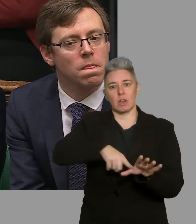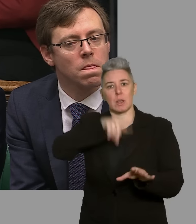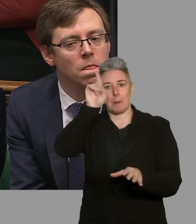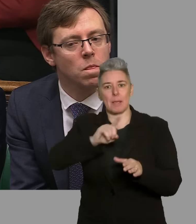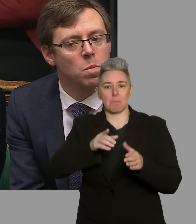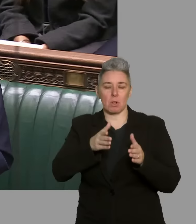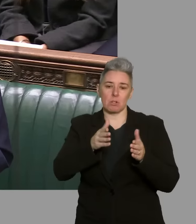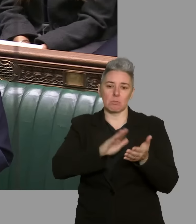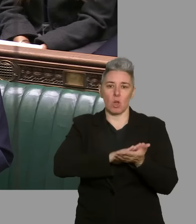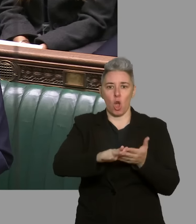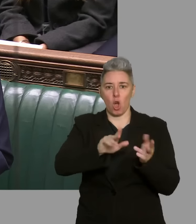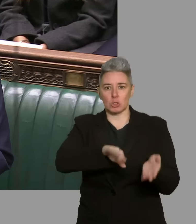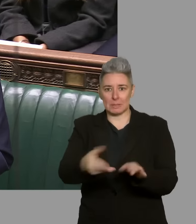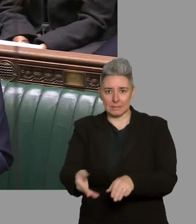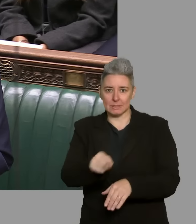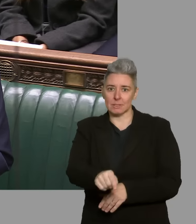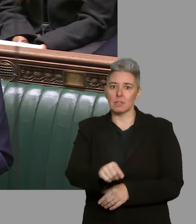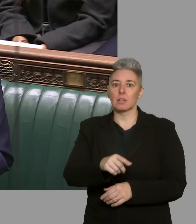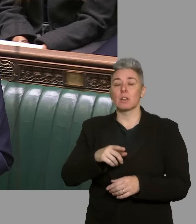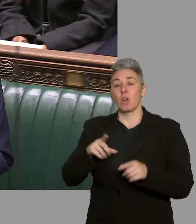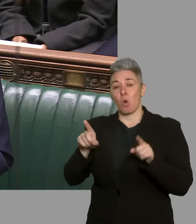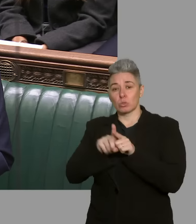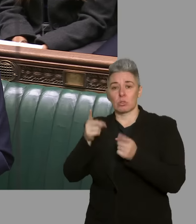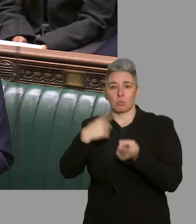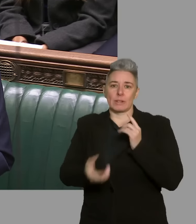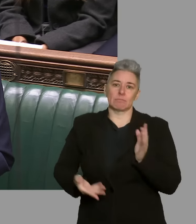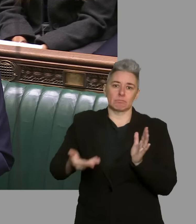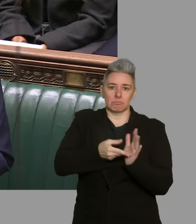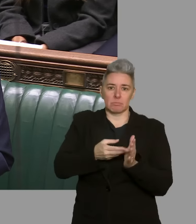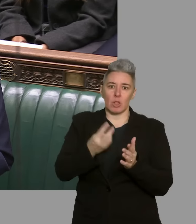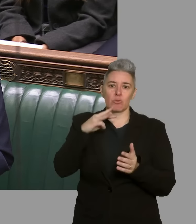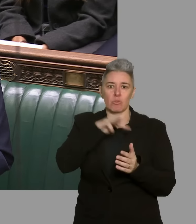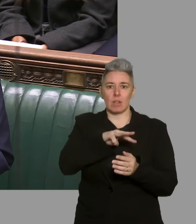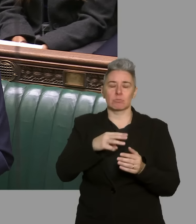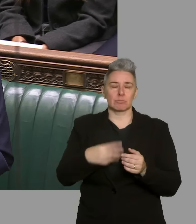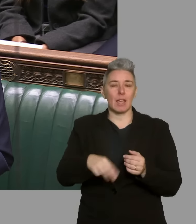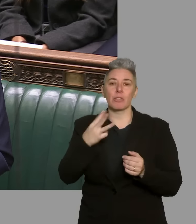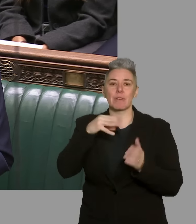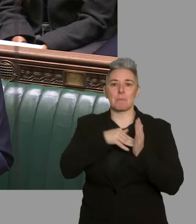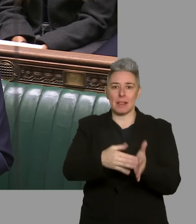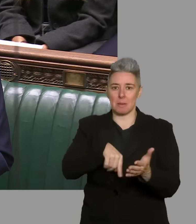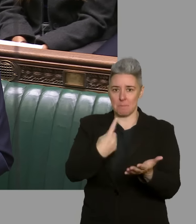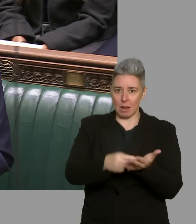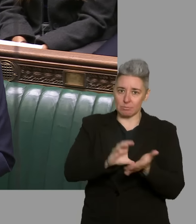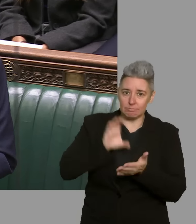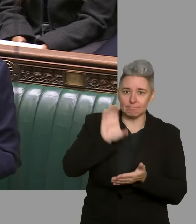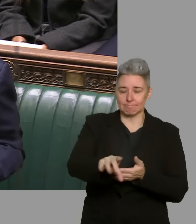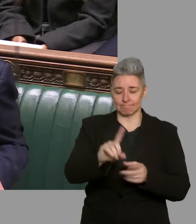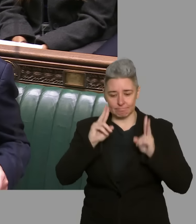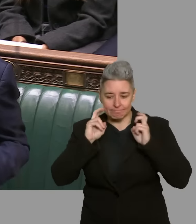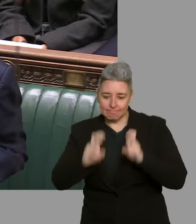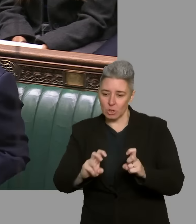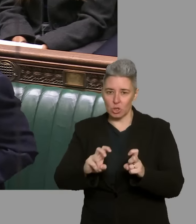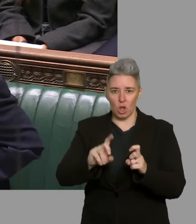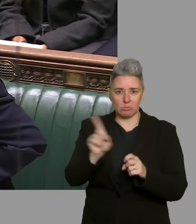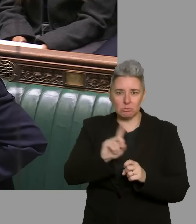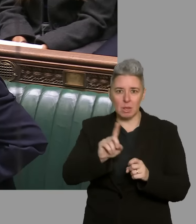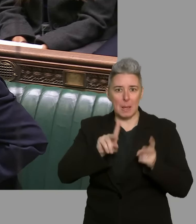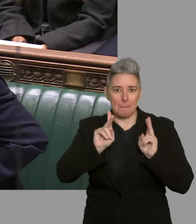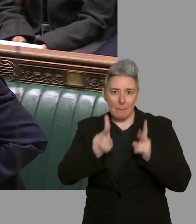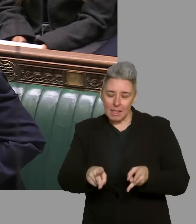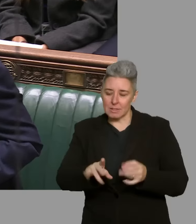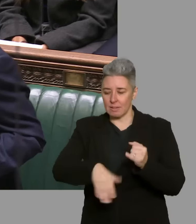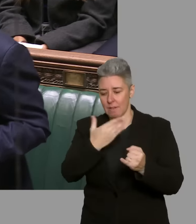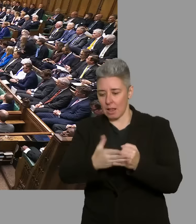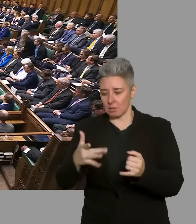Care Research. We're working on further proposals to improve the access, quality and sustainability of care, and I'll make sure that ministers keep